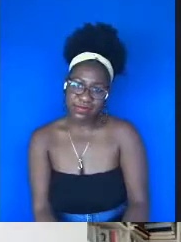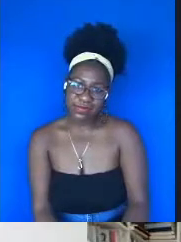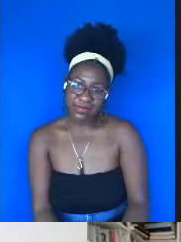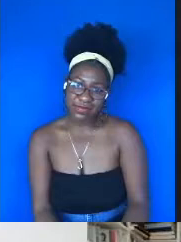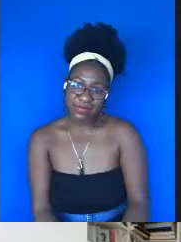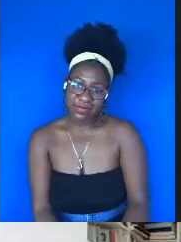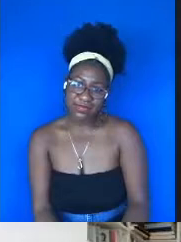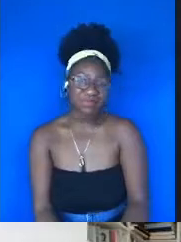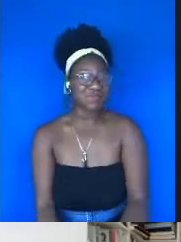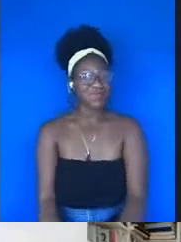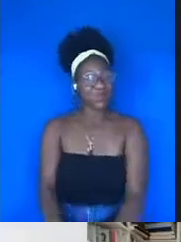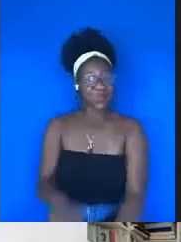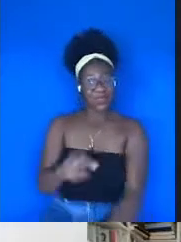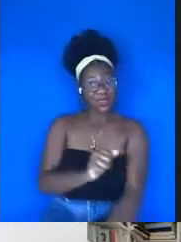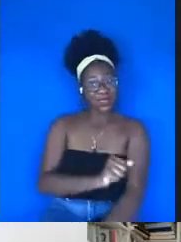men?